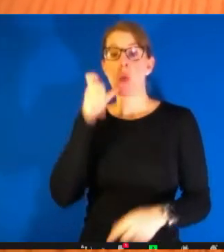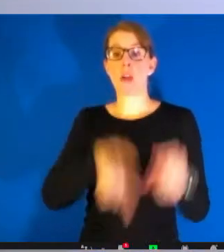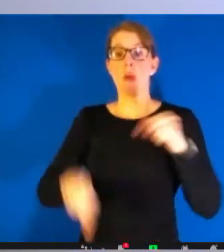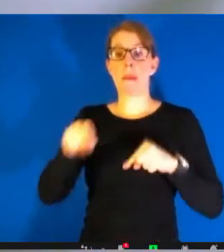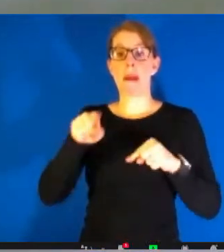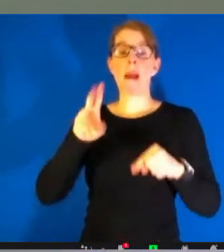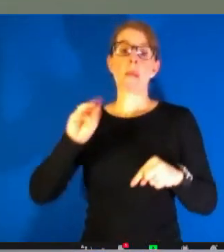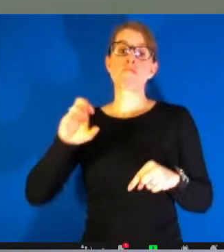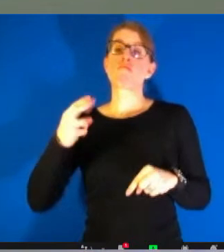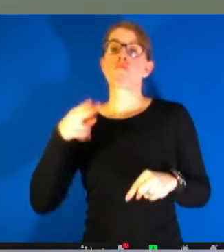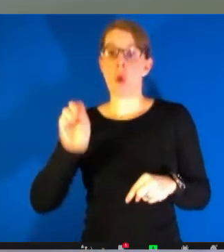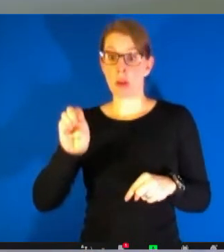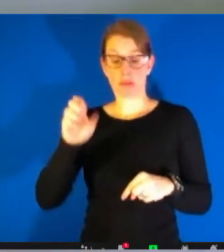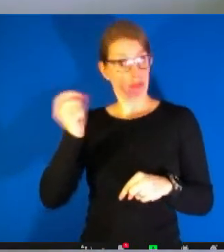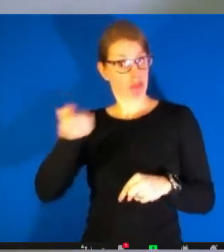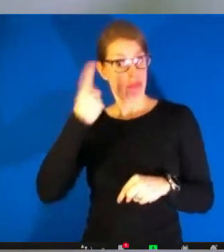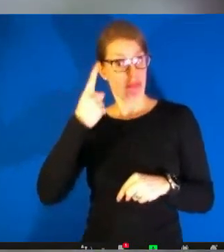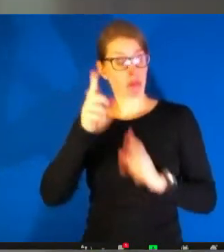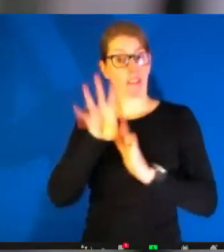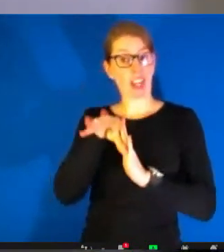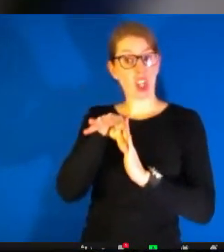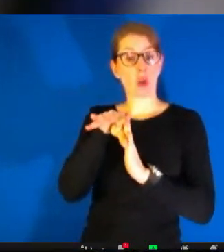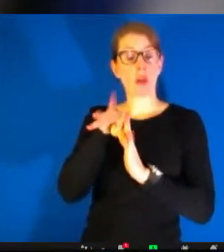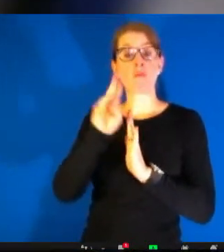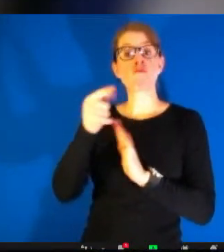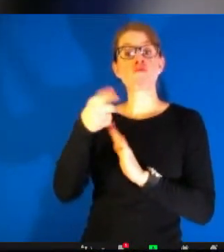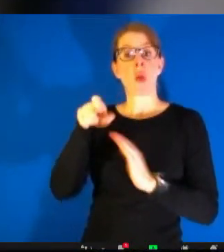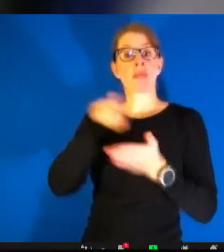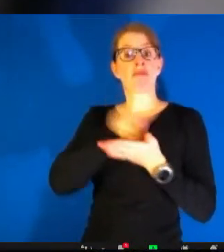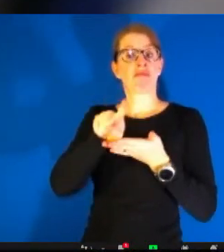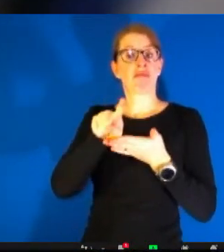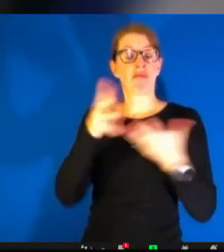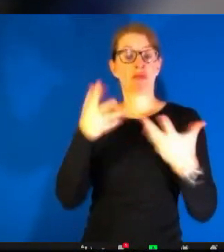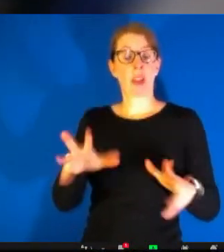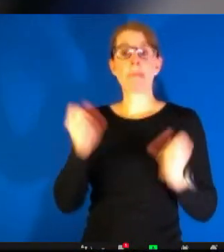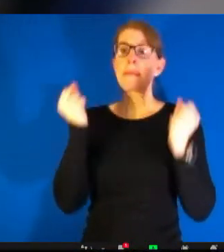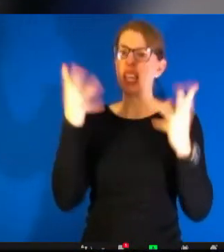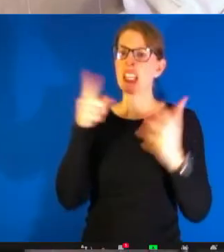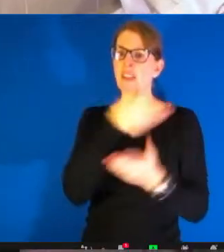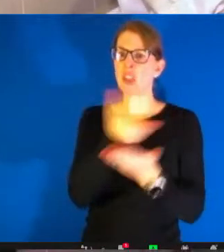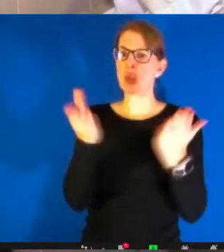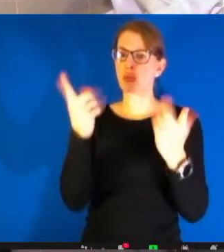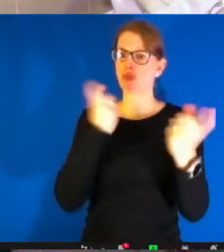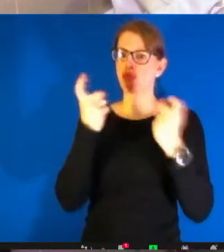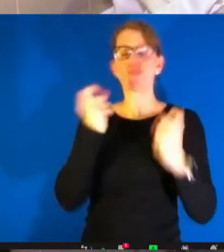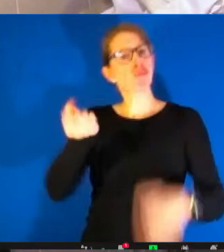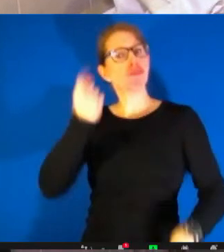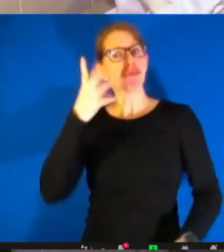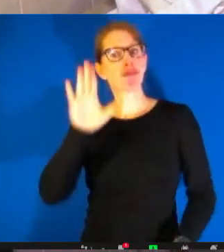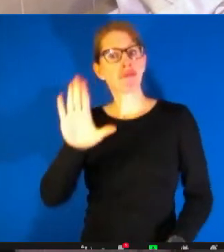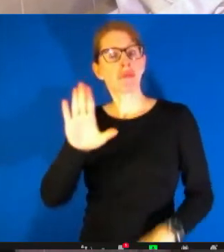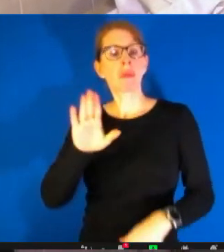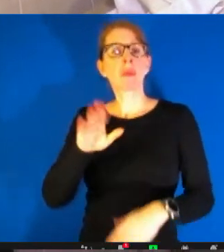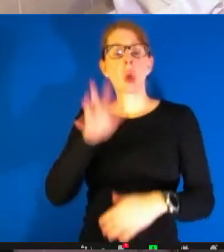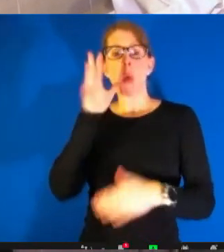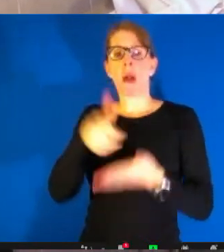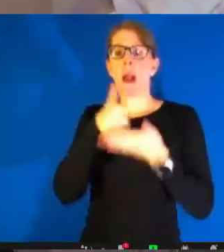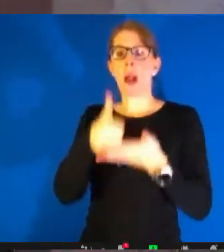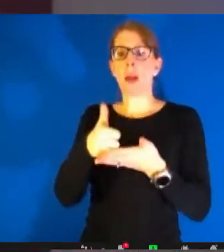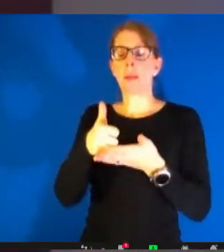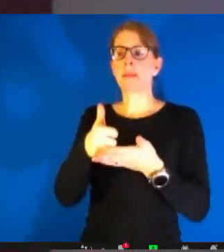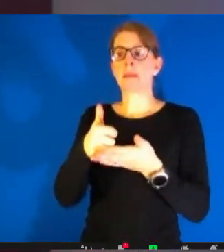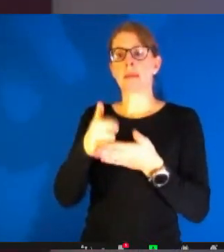we showed you video from inside our morgue this past week, a lot of you had questions, understandable. So we are going to help get some of those